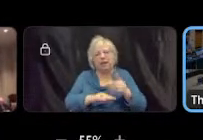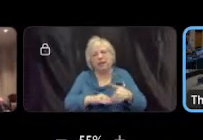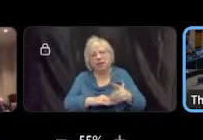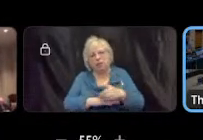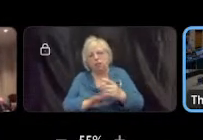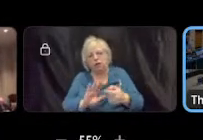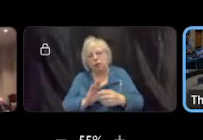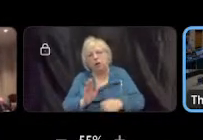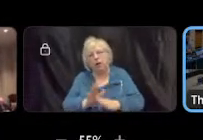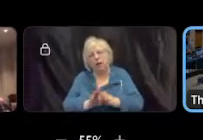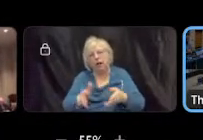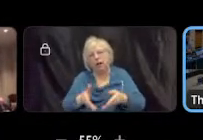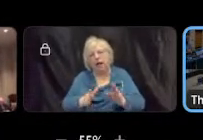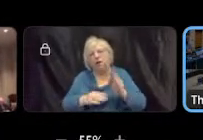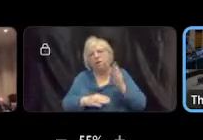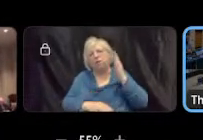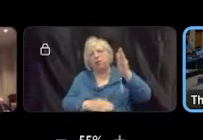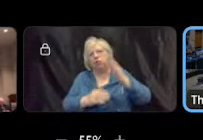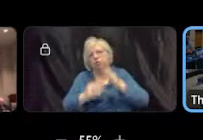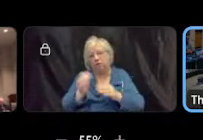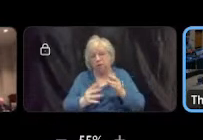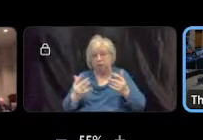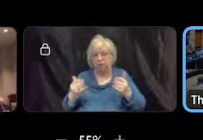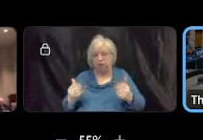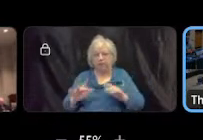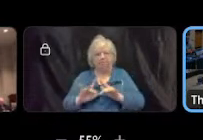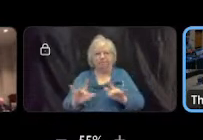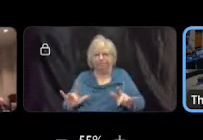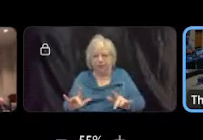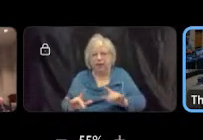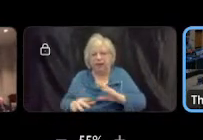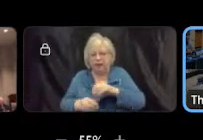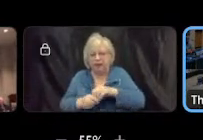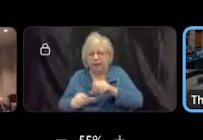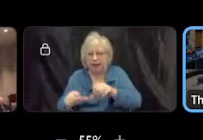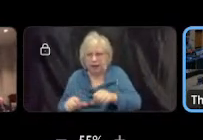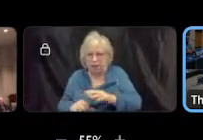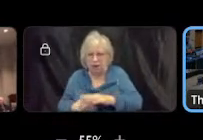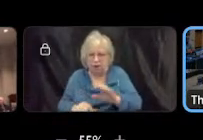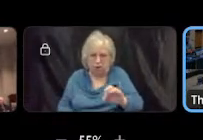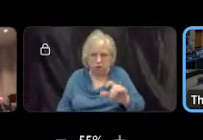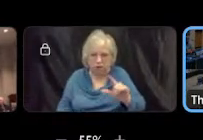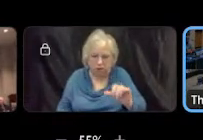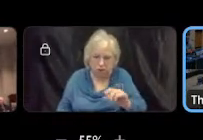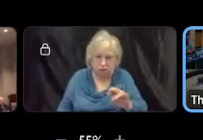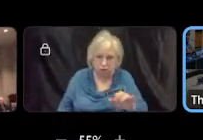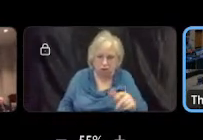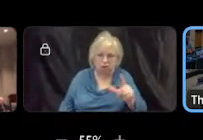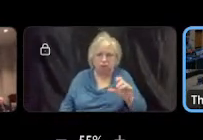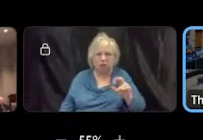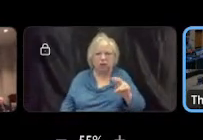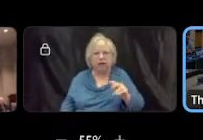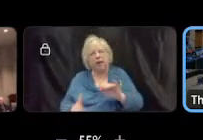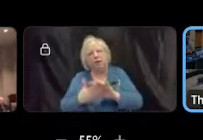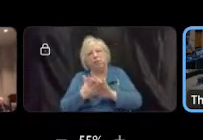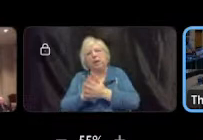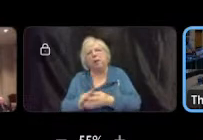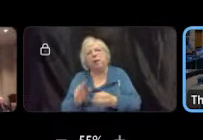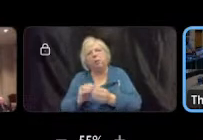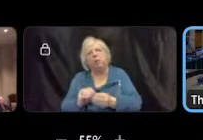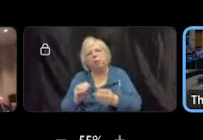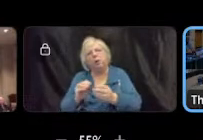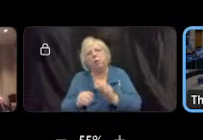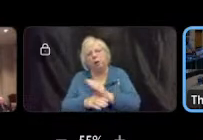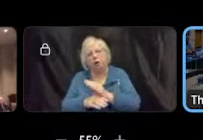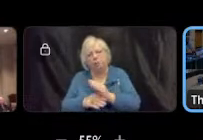development. The property is currently undeveloped. The site is located within an area along Colonel Glen Road, which is becoming more commercial in nature due to